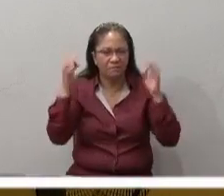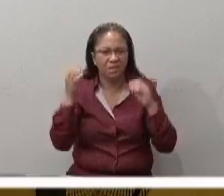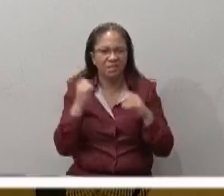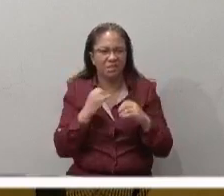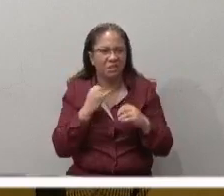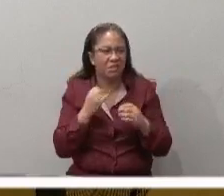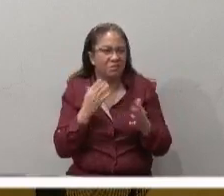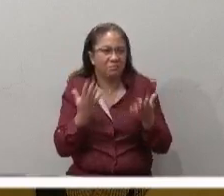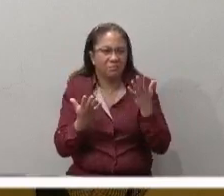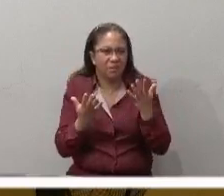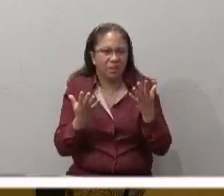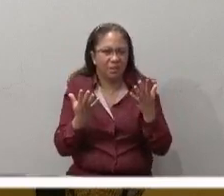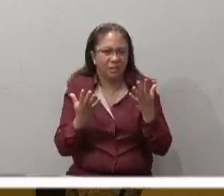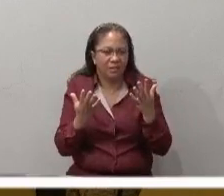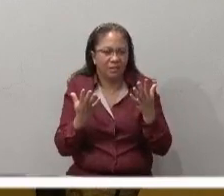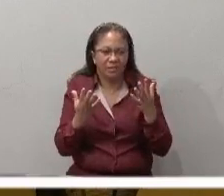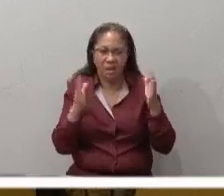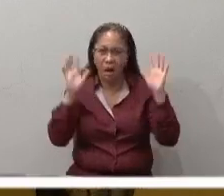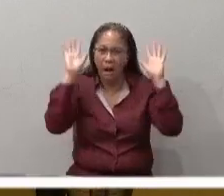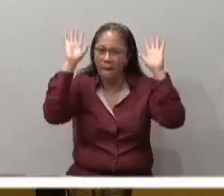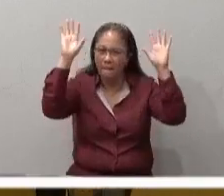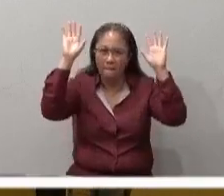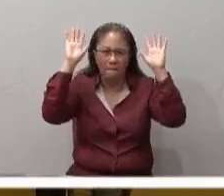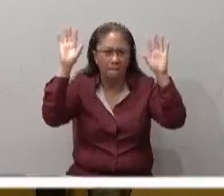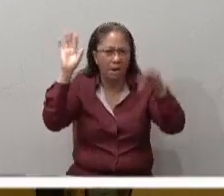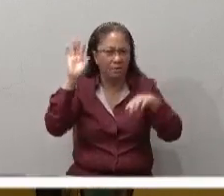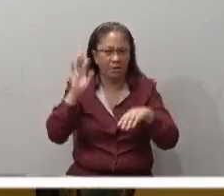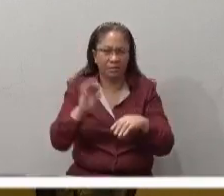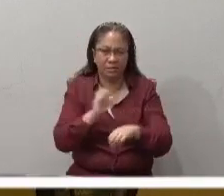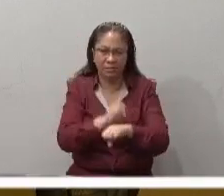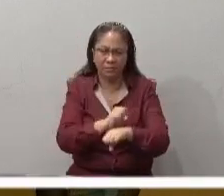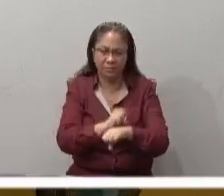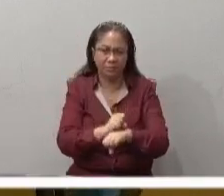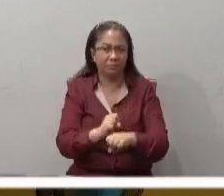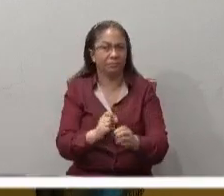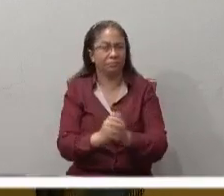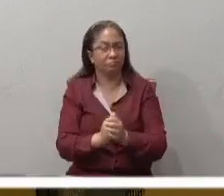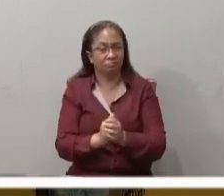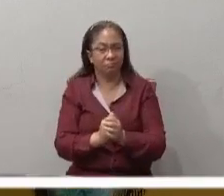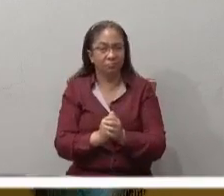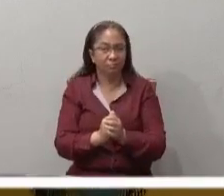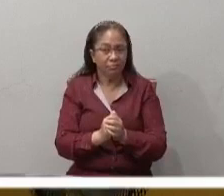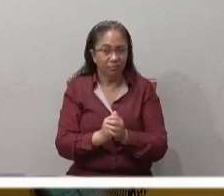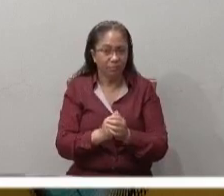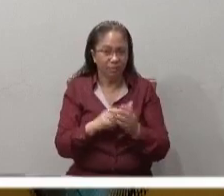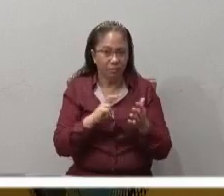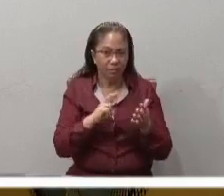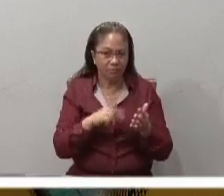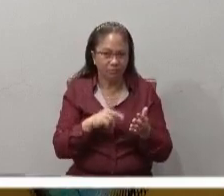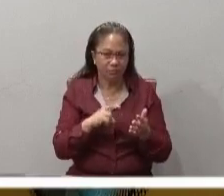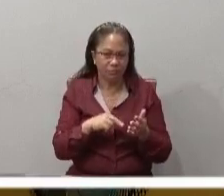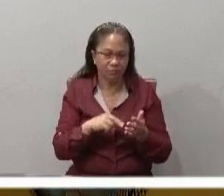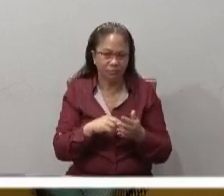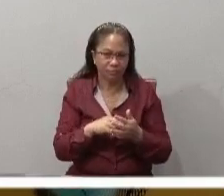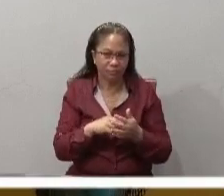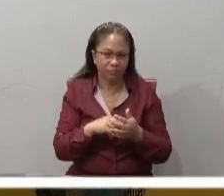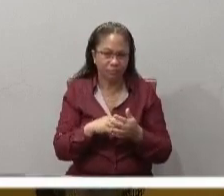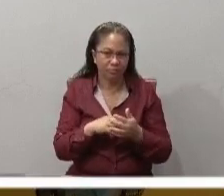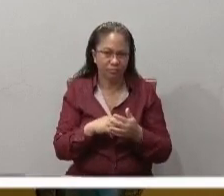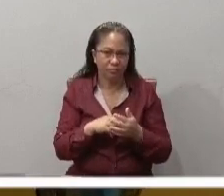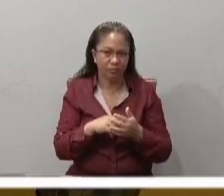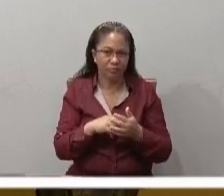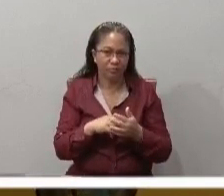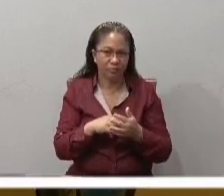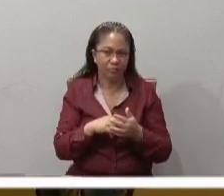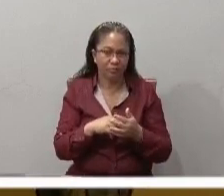the very best, a miraculous event. Because the other piece of the text where we have, he will